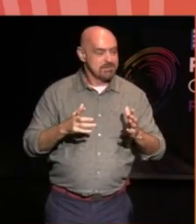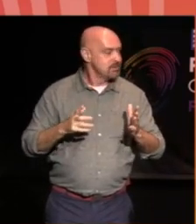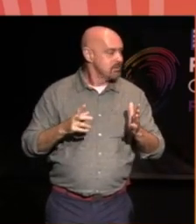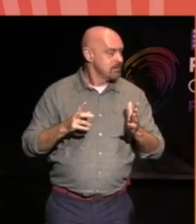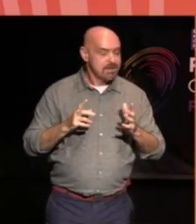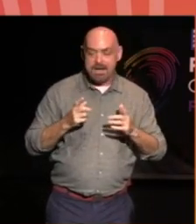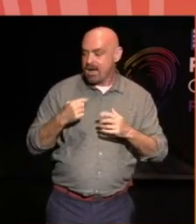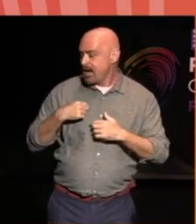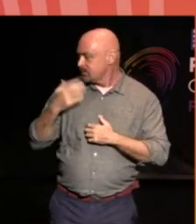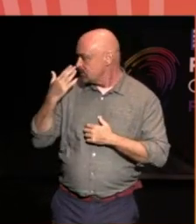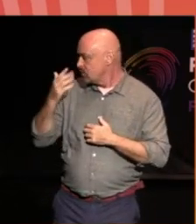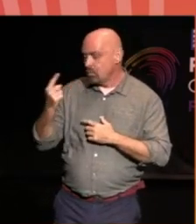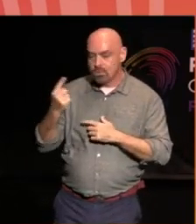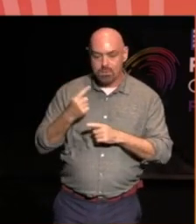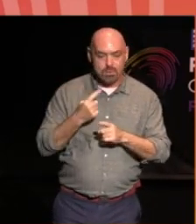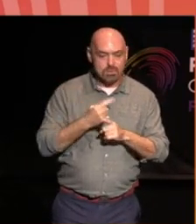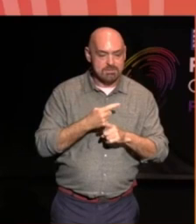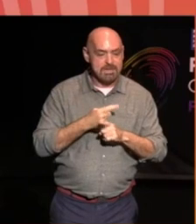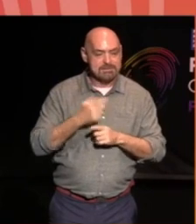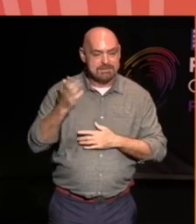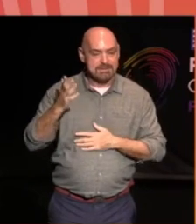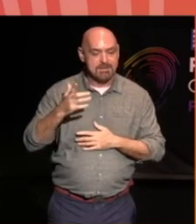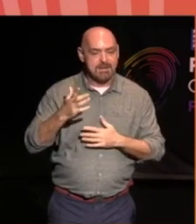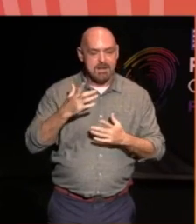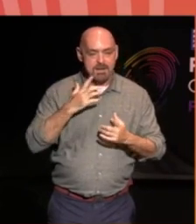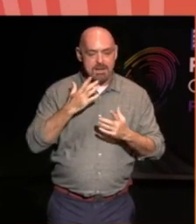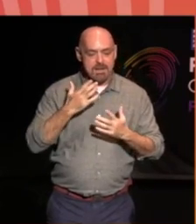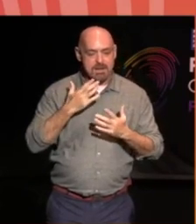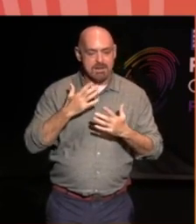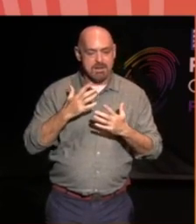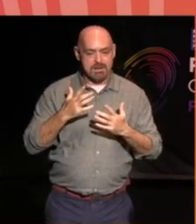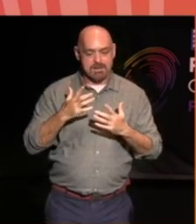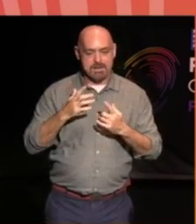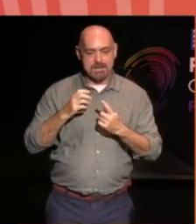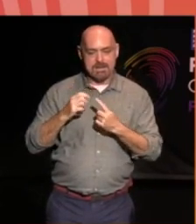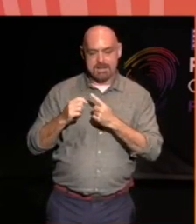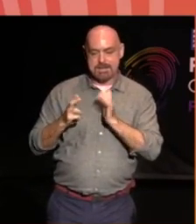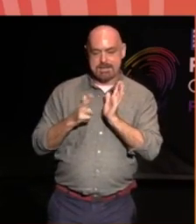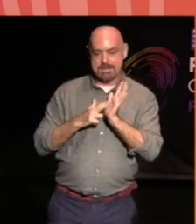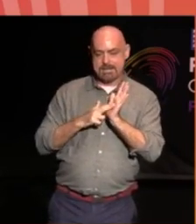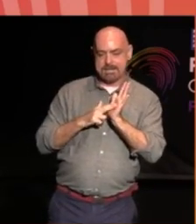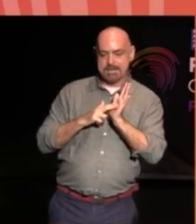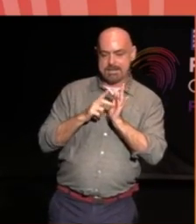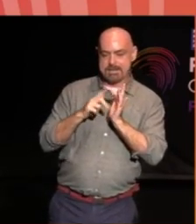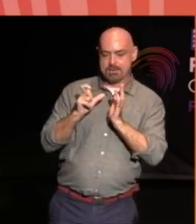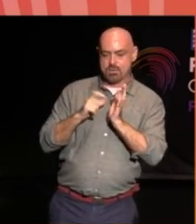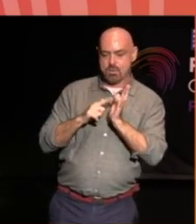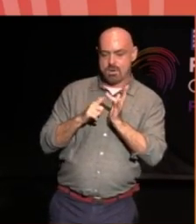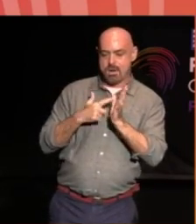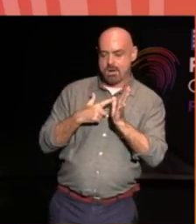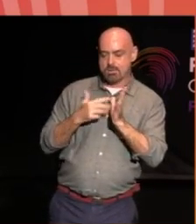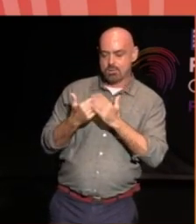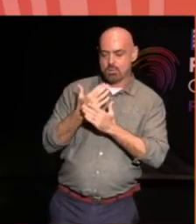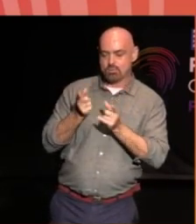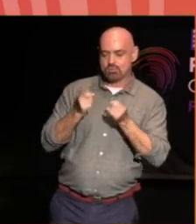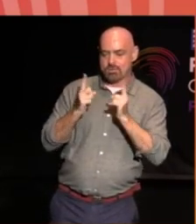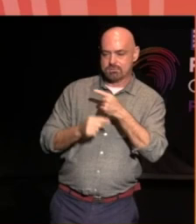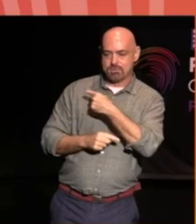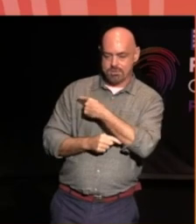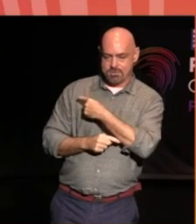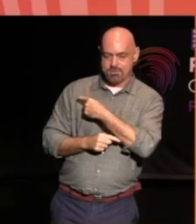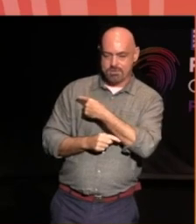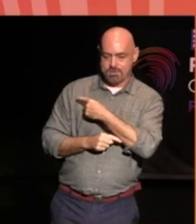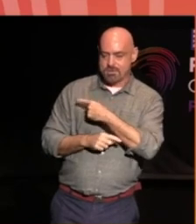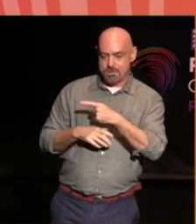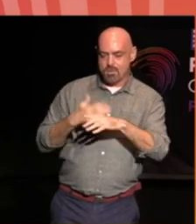if I knew I was speaking, but I wasn't. So. I'm just going to go by people. I see Nicola as the new exec director. You know, is